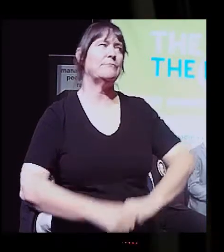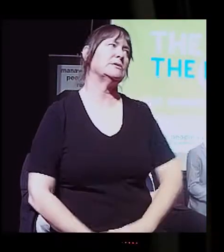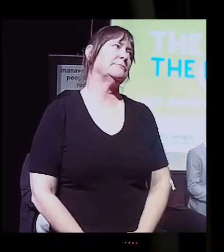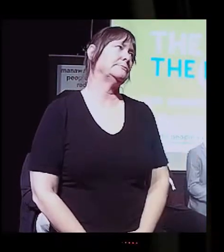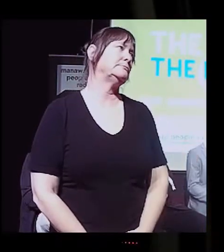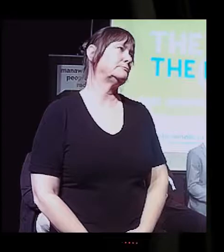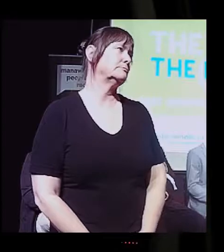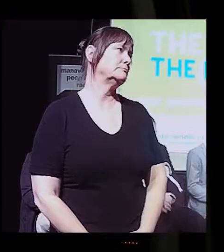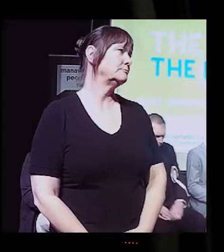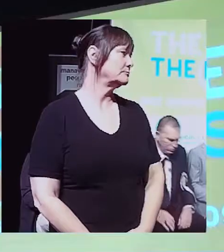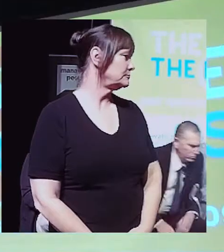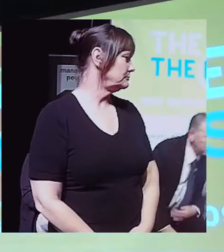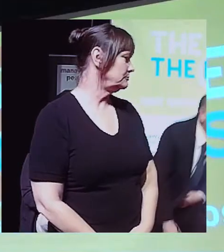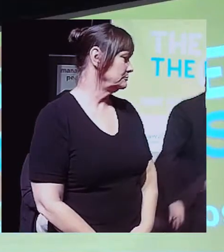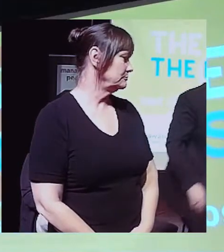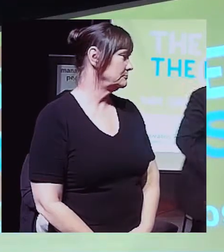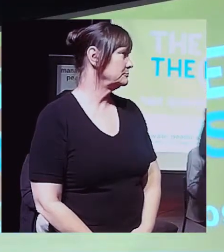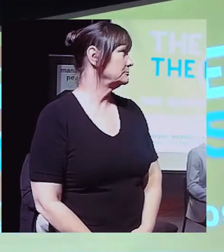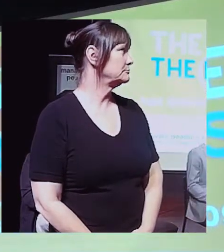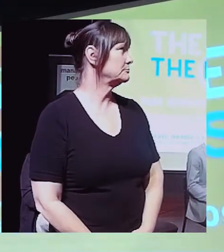Anthony Williams.